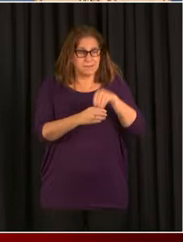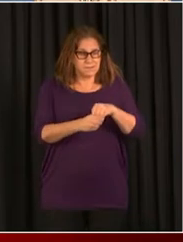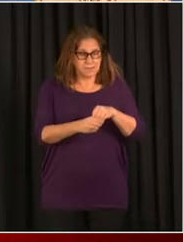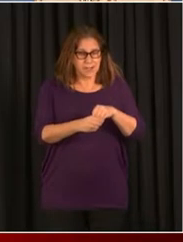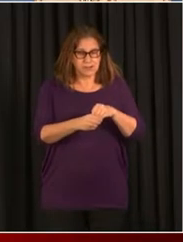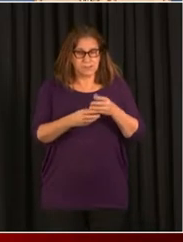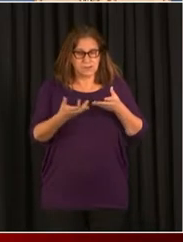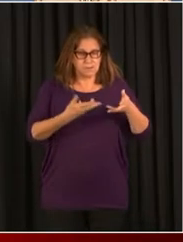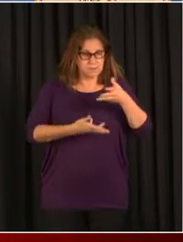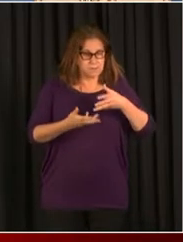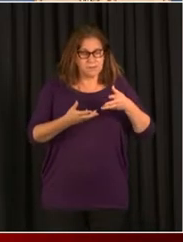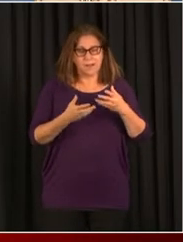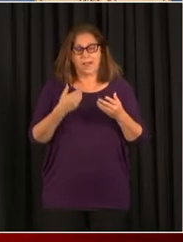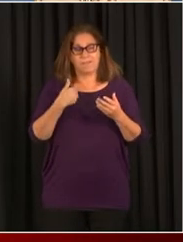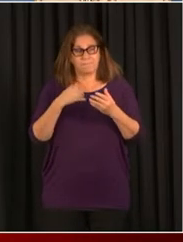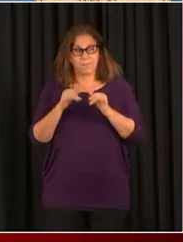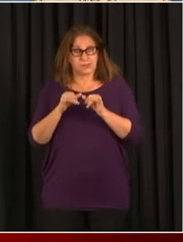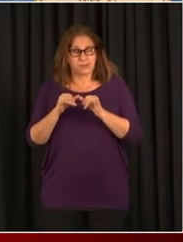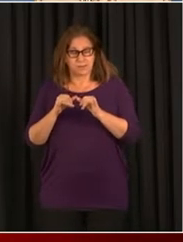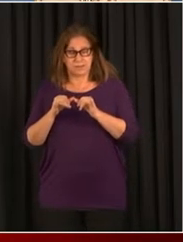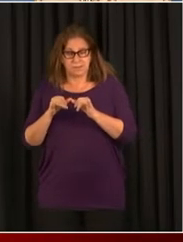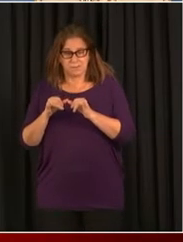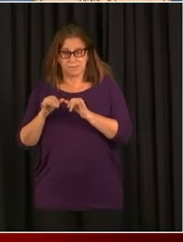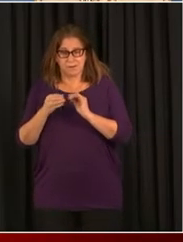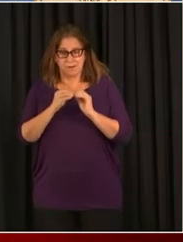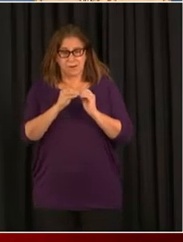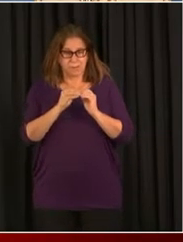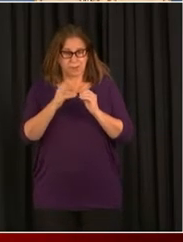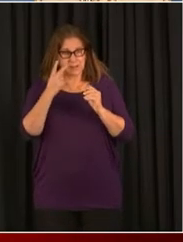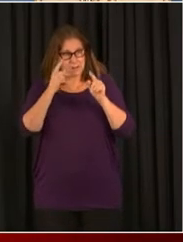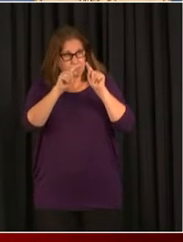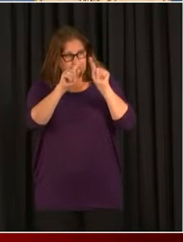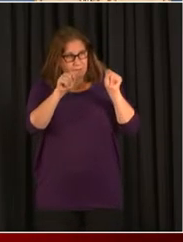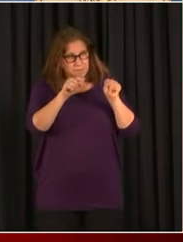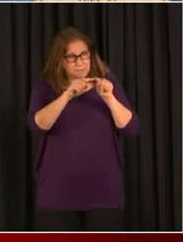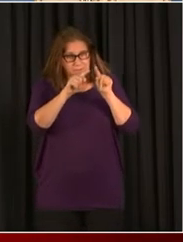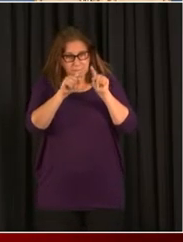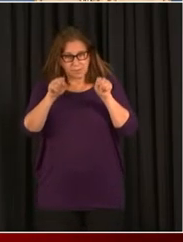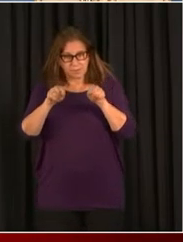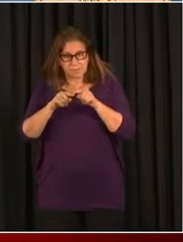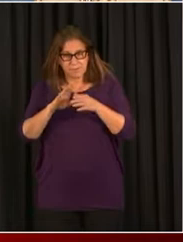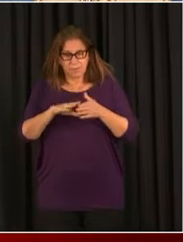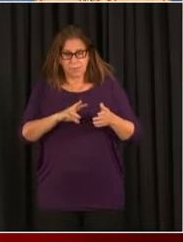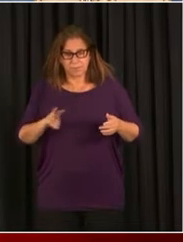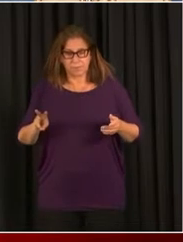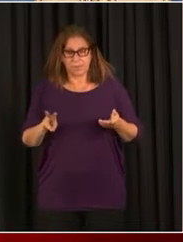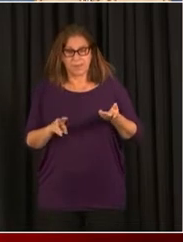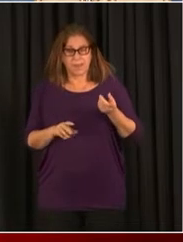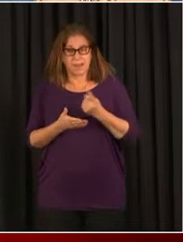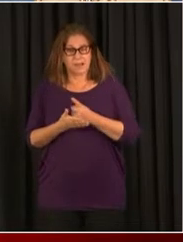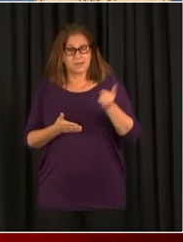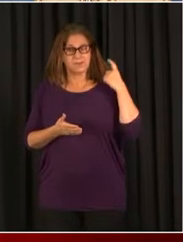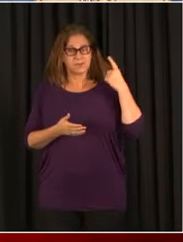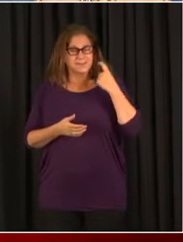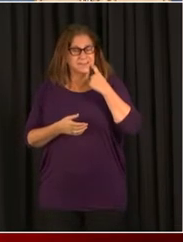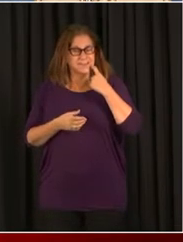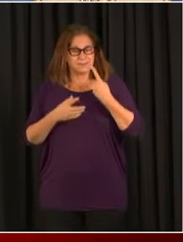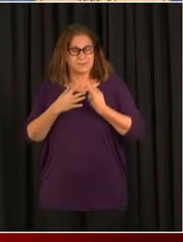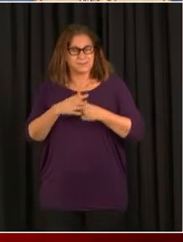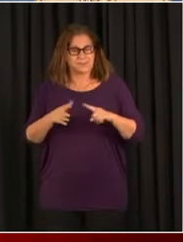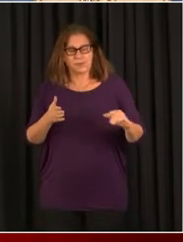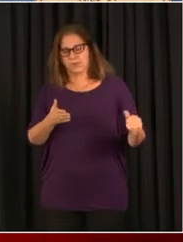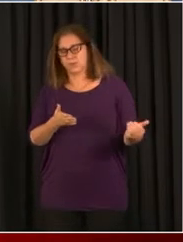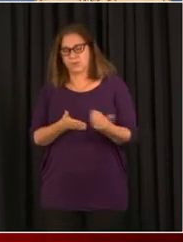refers to the app that we started last week, and it indicates the number of